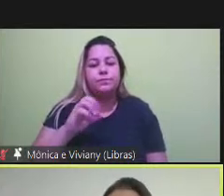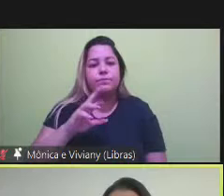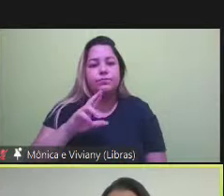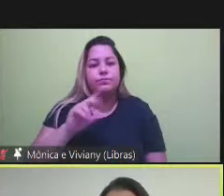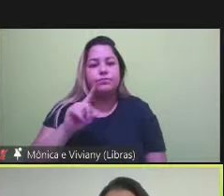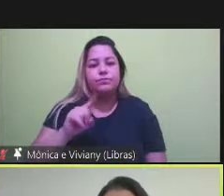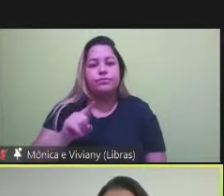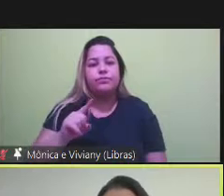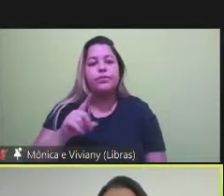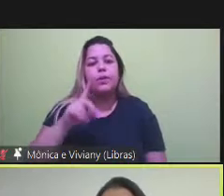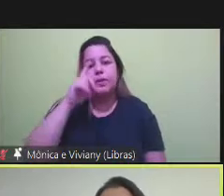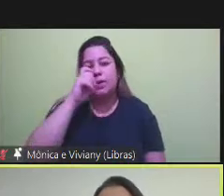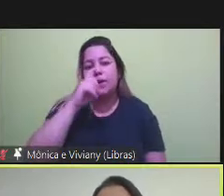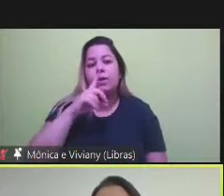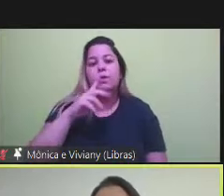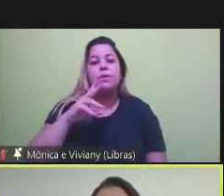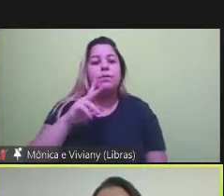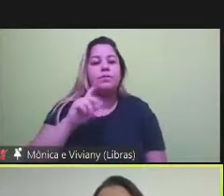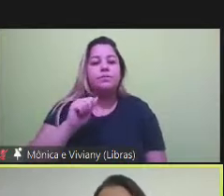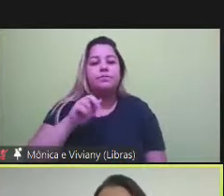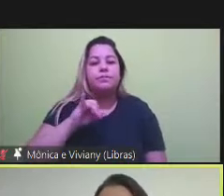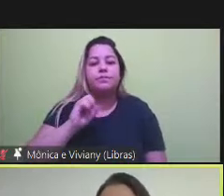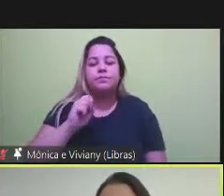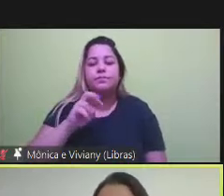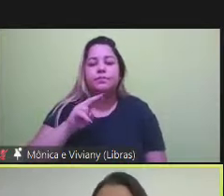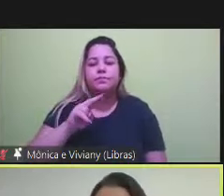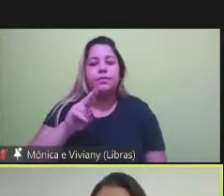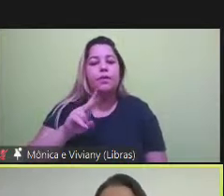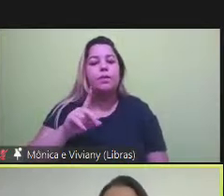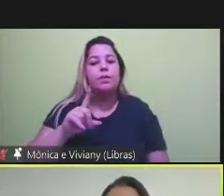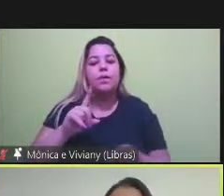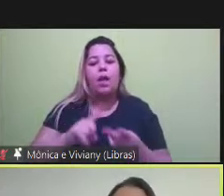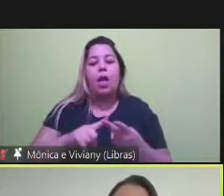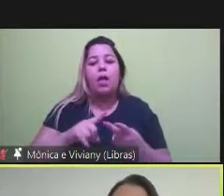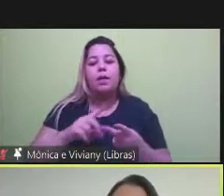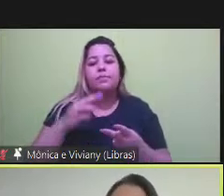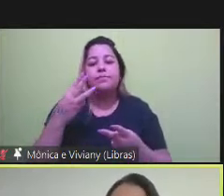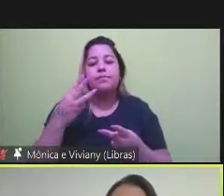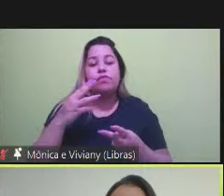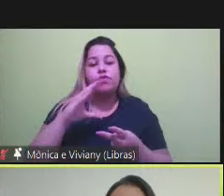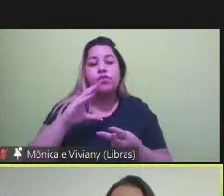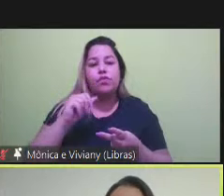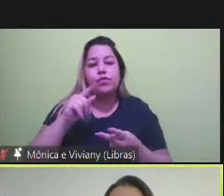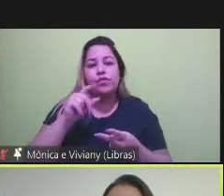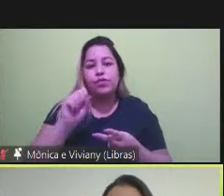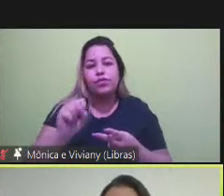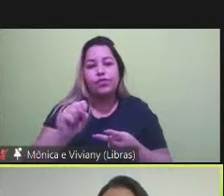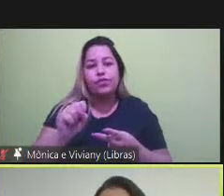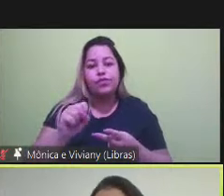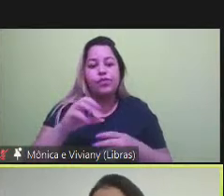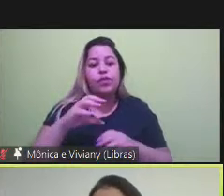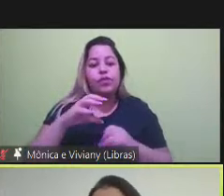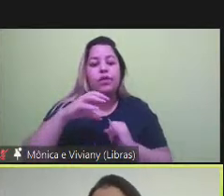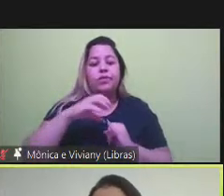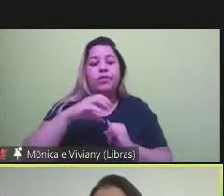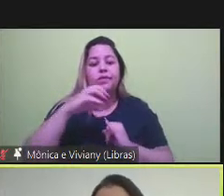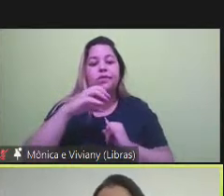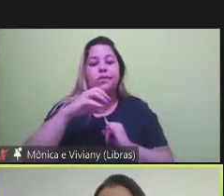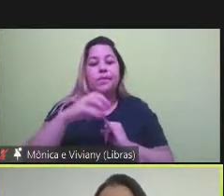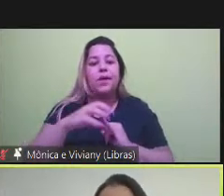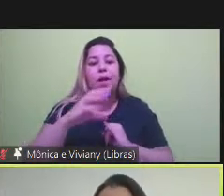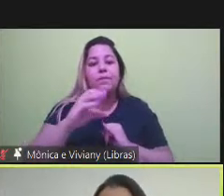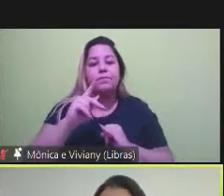Tabatinga, the maternity friend of the family. We have 3 CAPs,